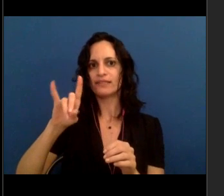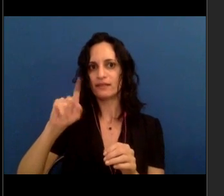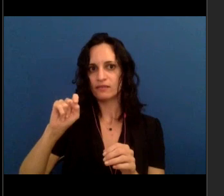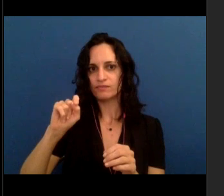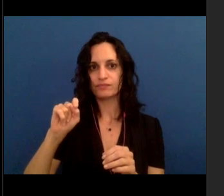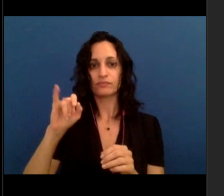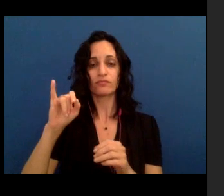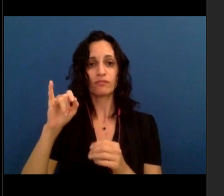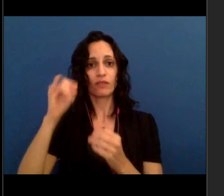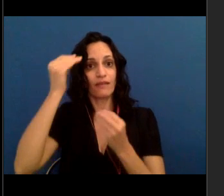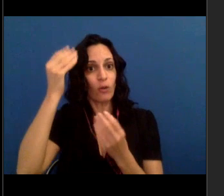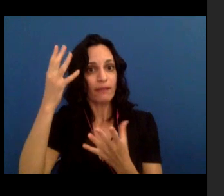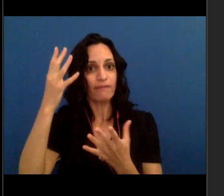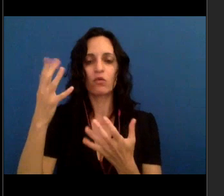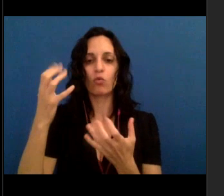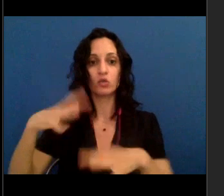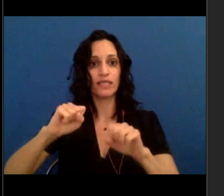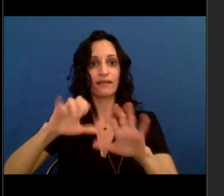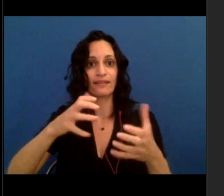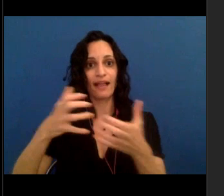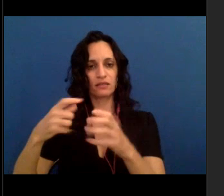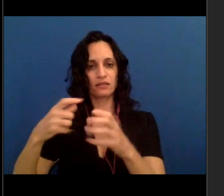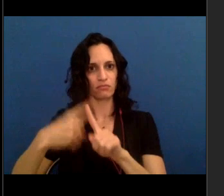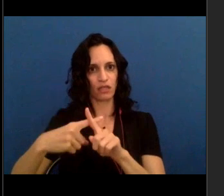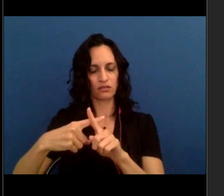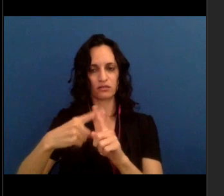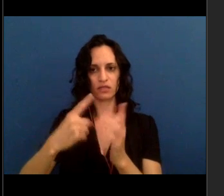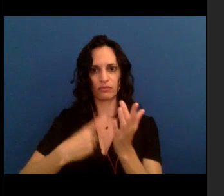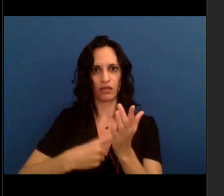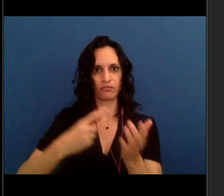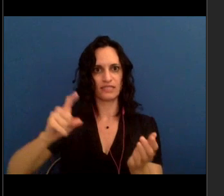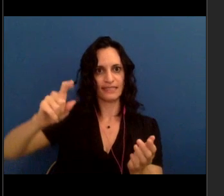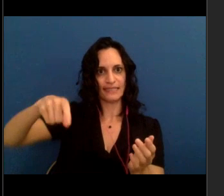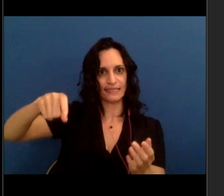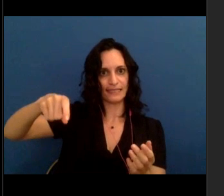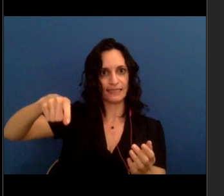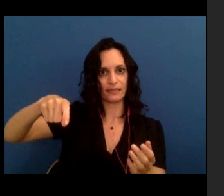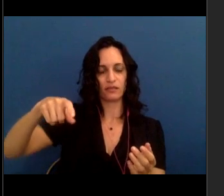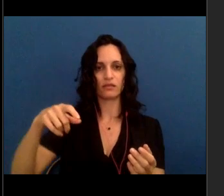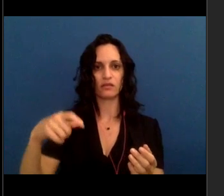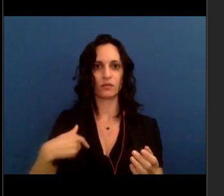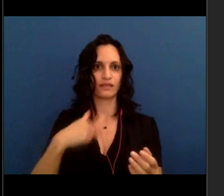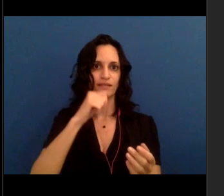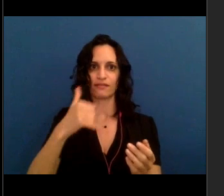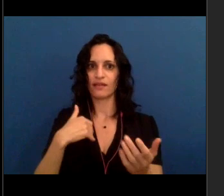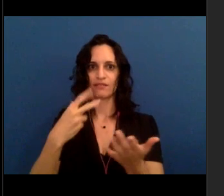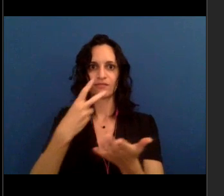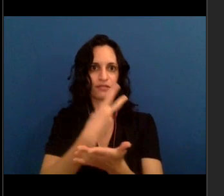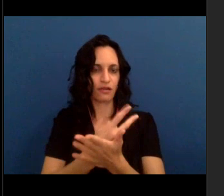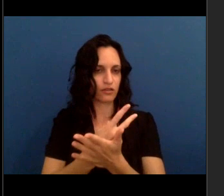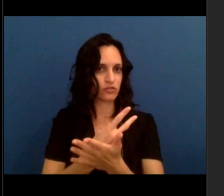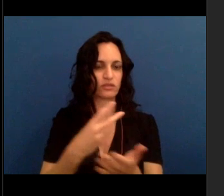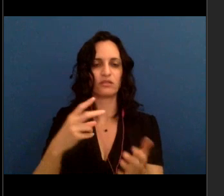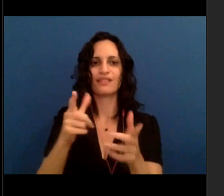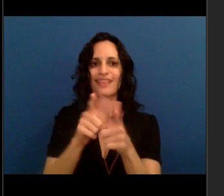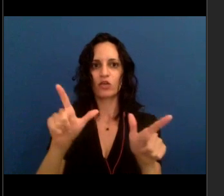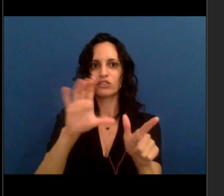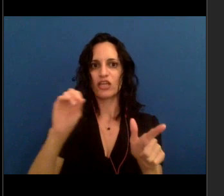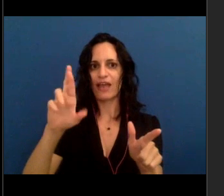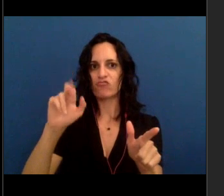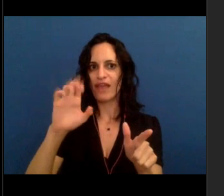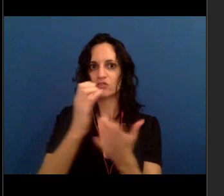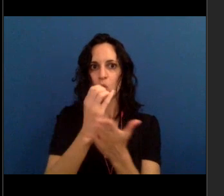informative. I wanted to take these classes, but it was also really necessary in some cases because we didn't have a graduate language and race course, and that's a key part